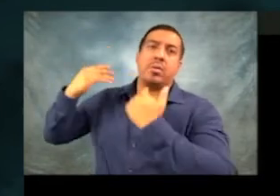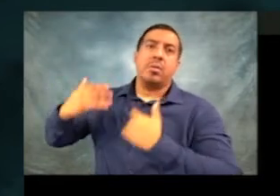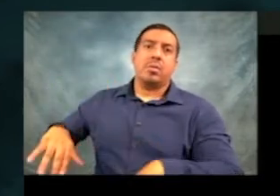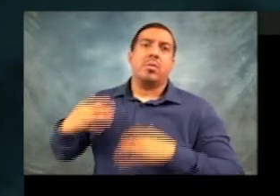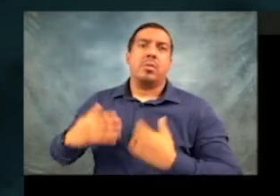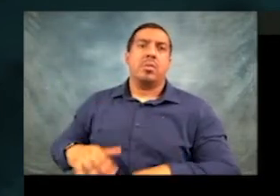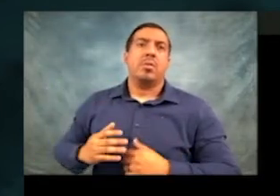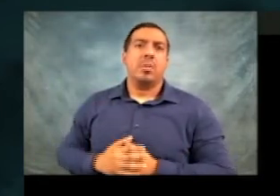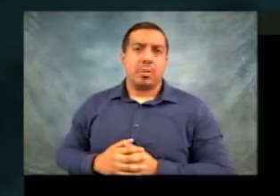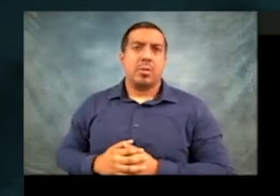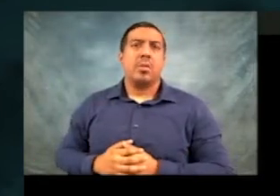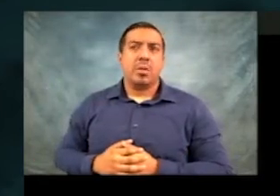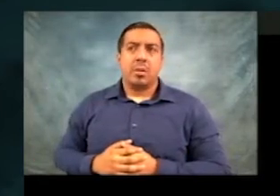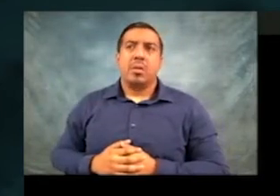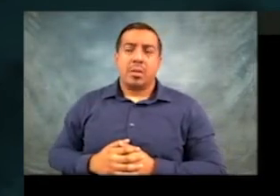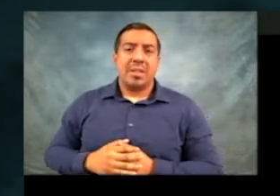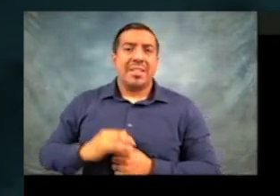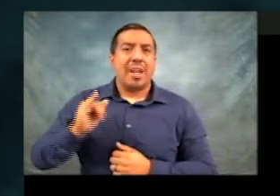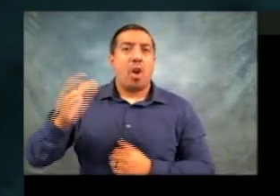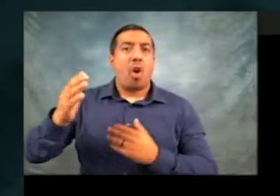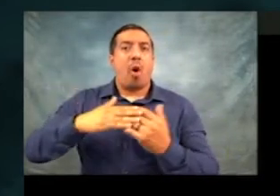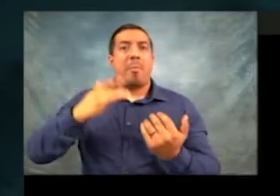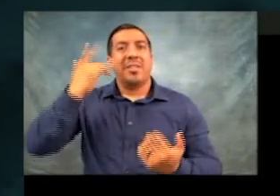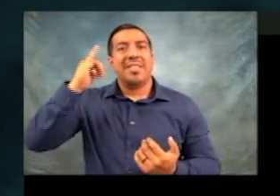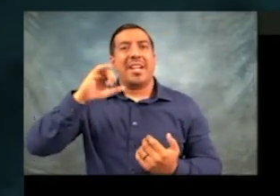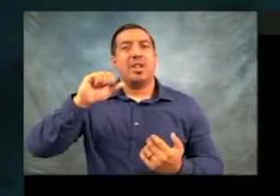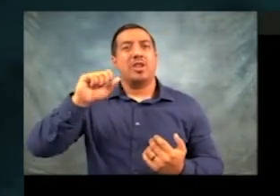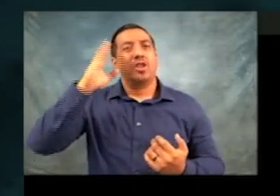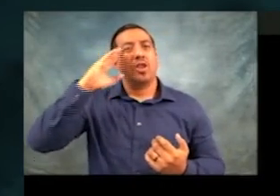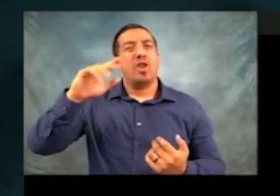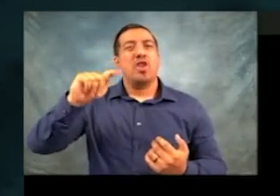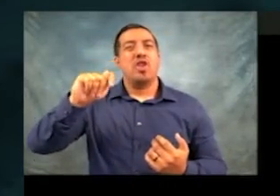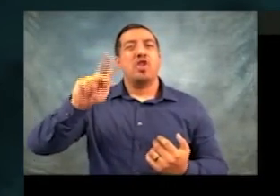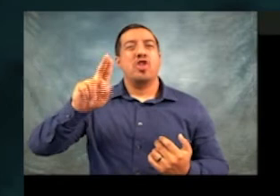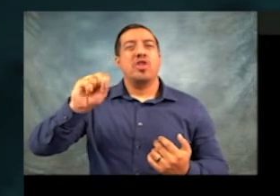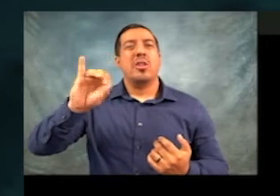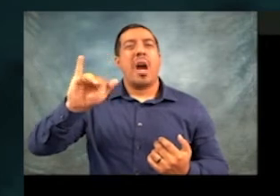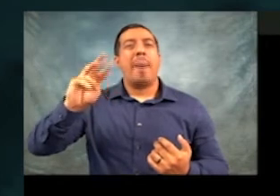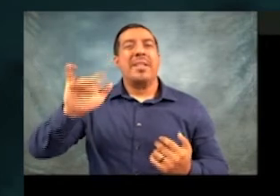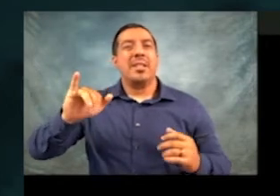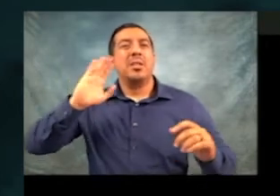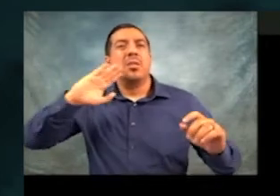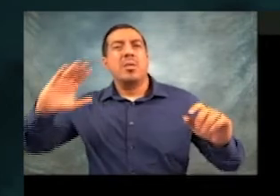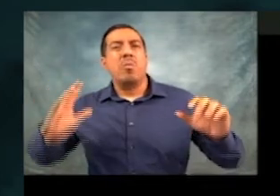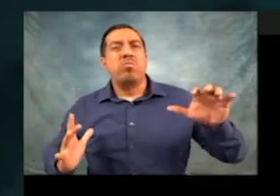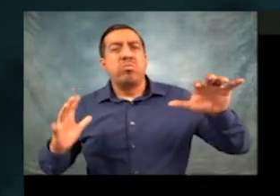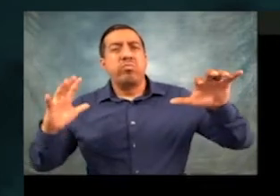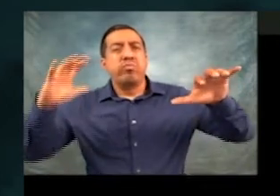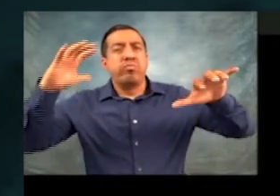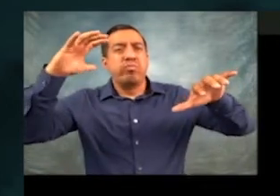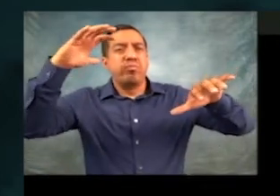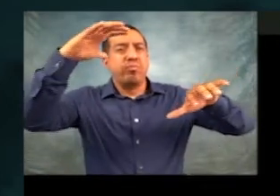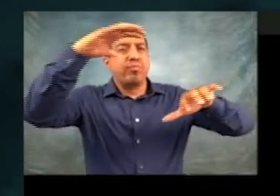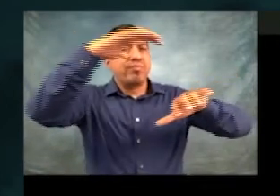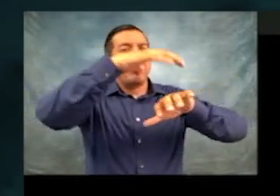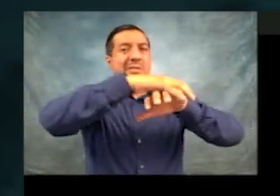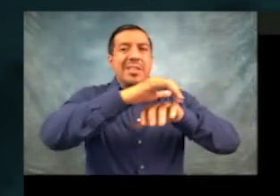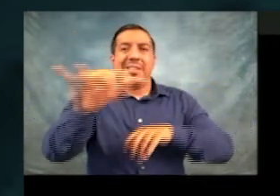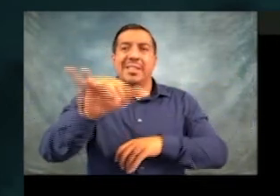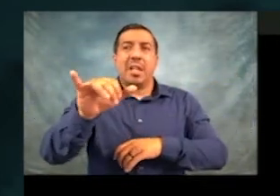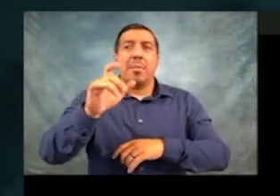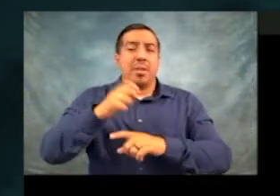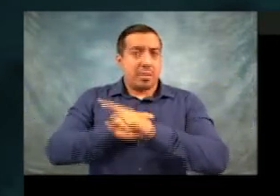of up there with the rate at which a tsunami comes inland, the briskness of the speed. And this is probably